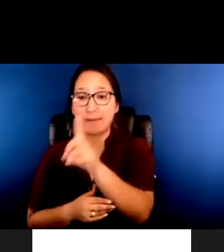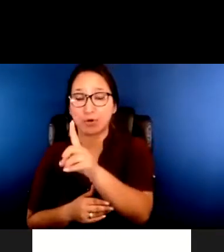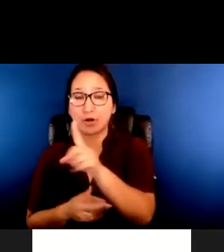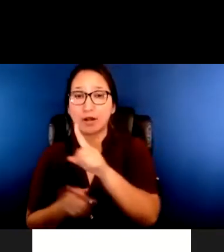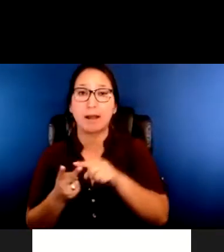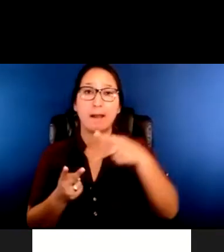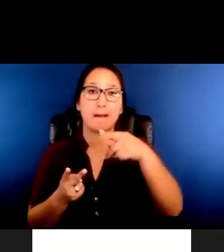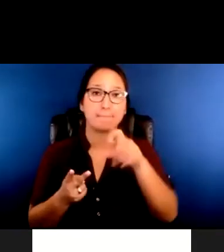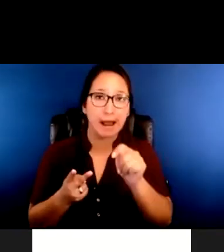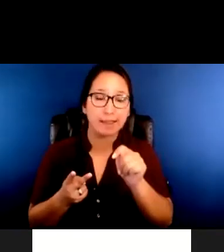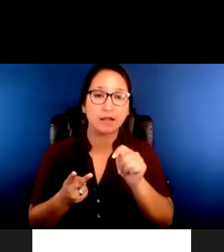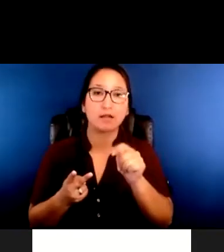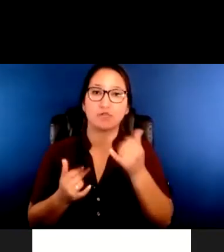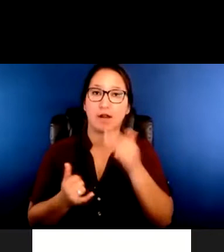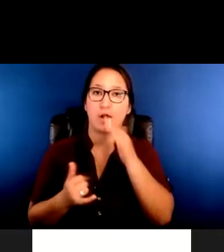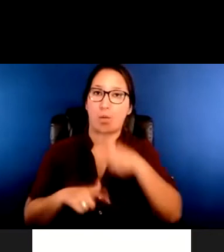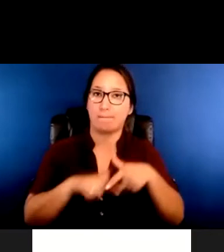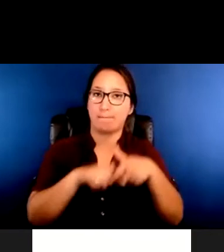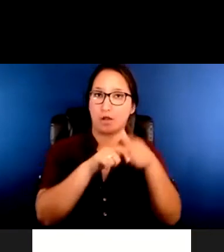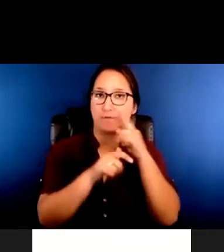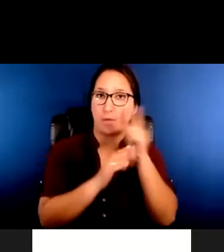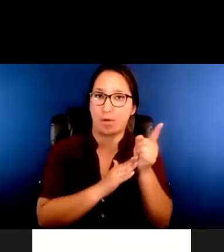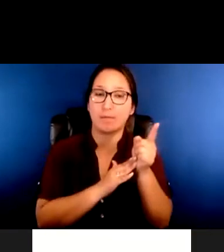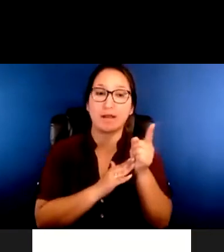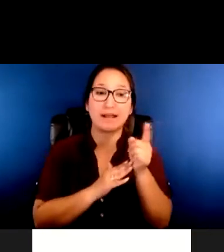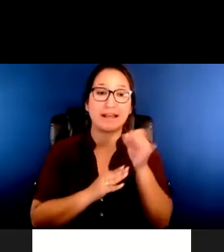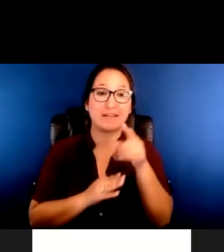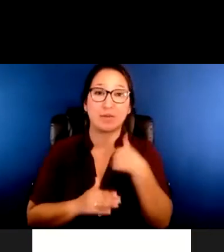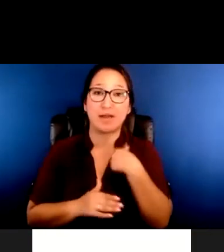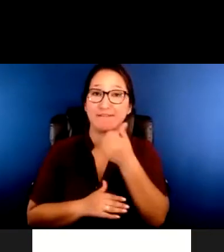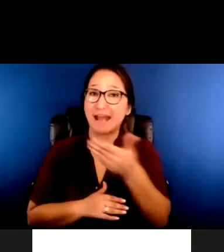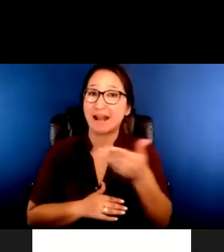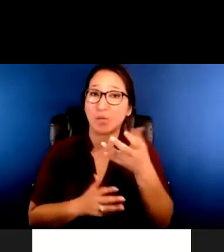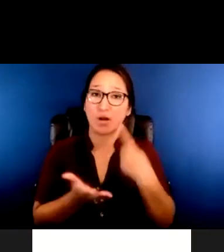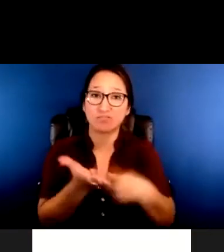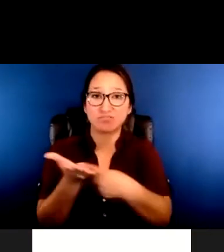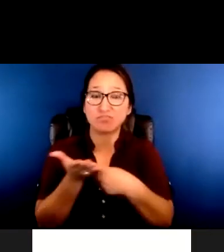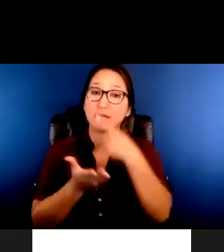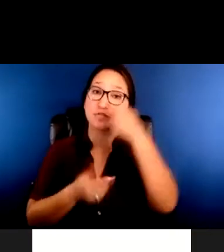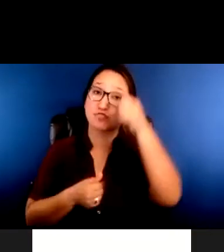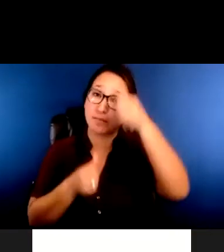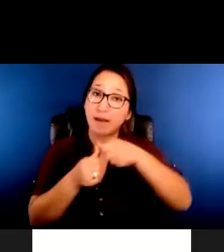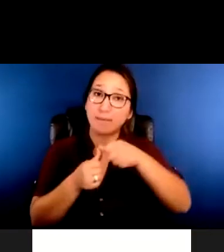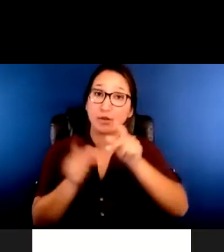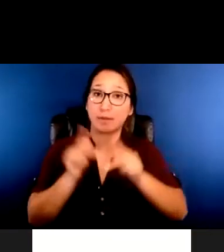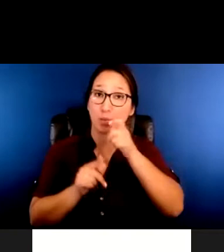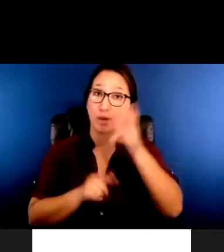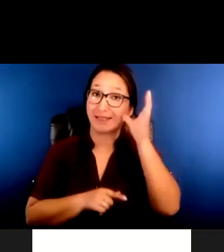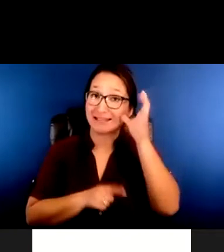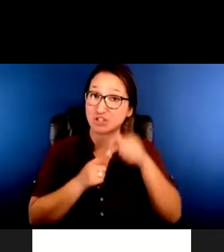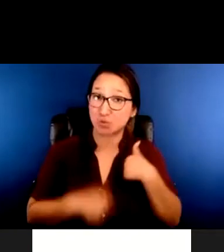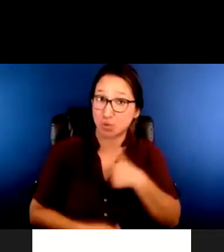to just pause for a second before, if you have anything that you want to talk about, because remember that the folks that are listening to us, they're trusting